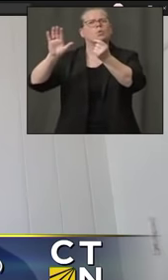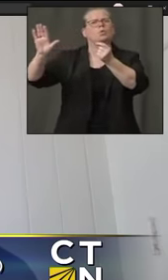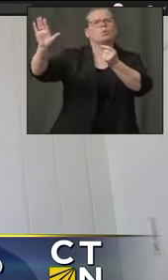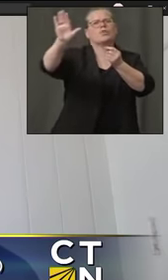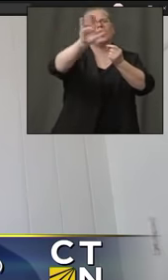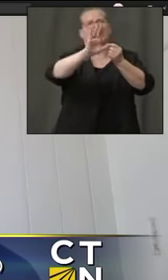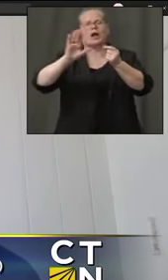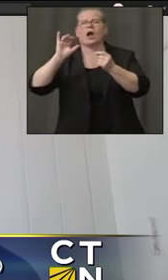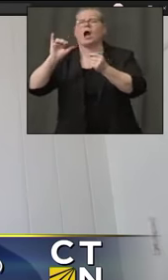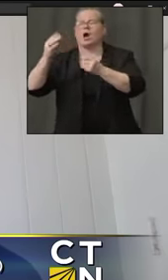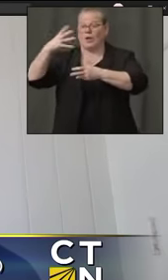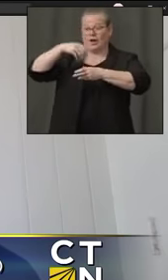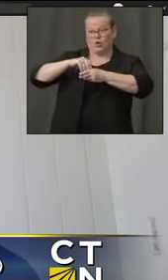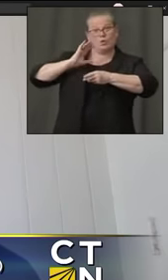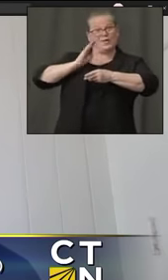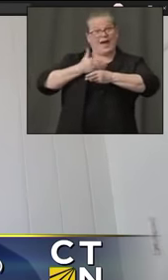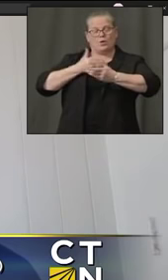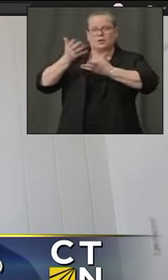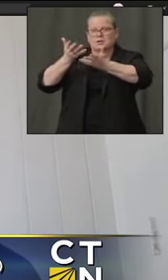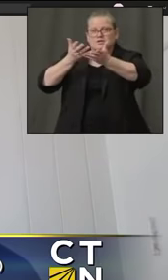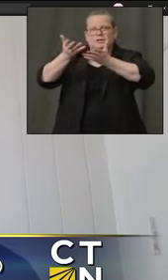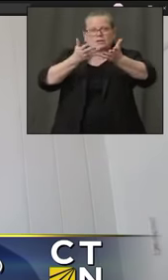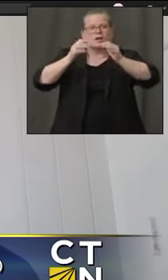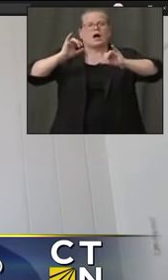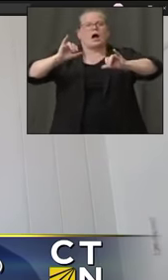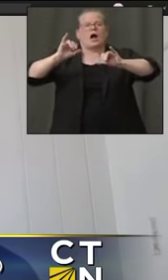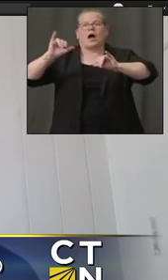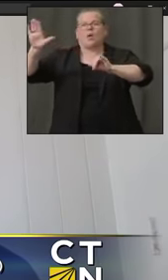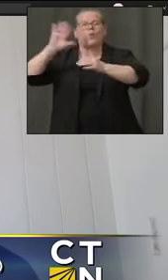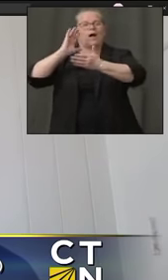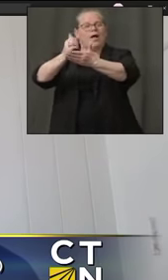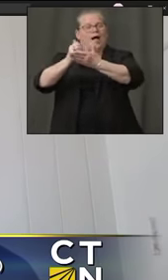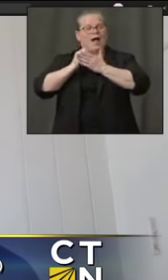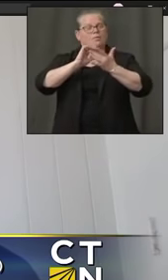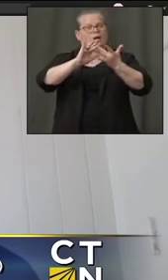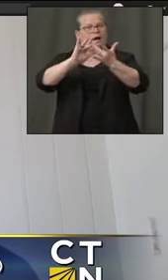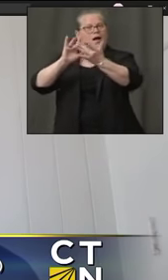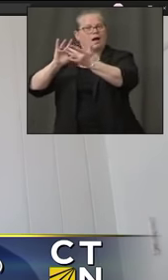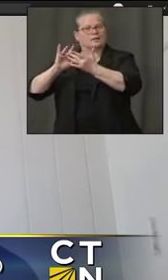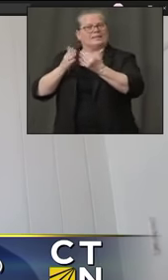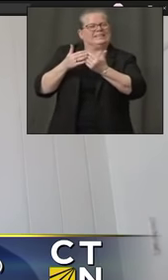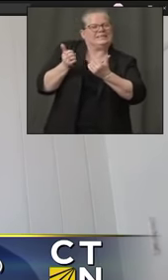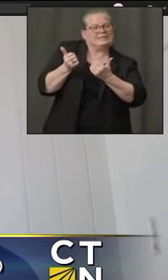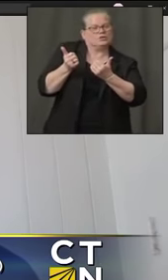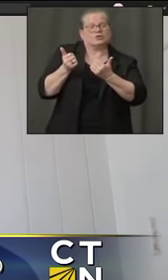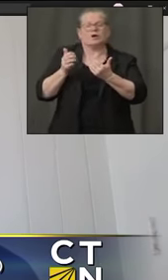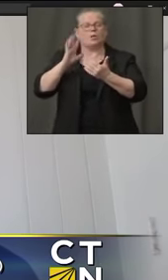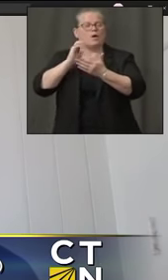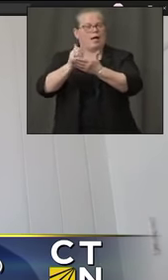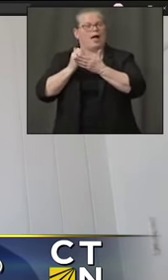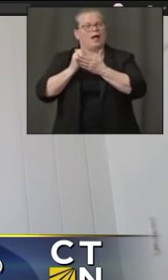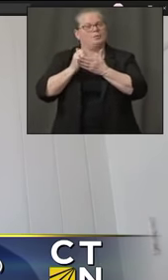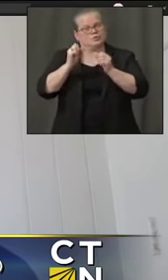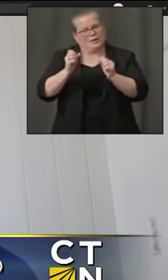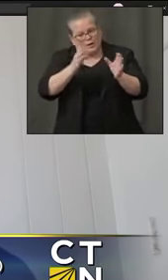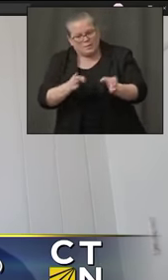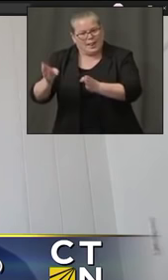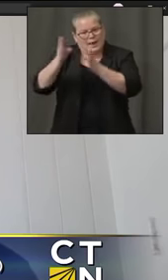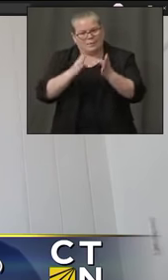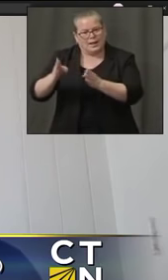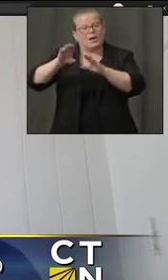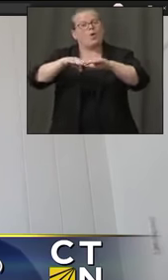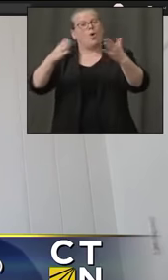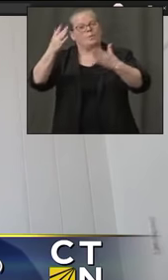effort to be able to move at the speed that this crisis demands, and do so in as smart a way as possible.